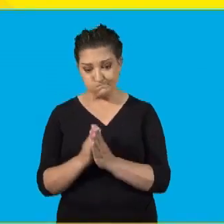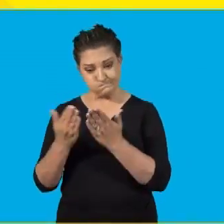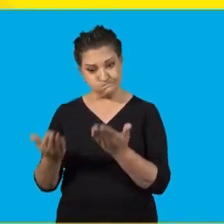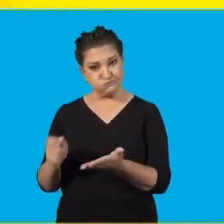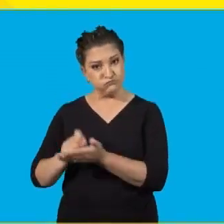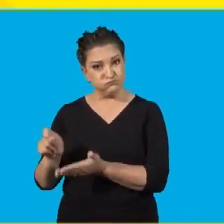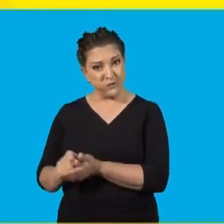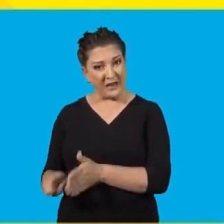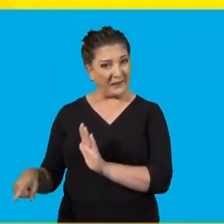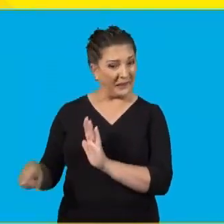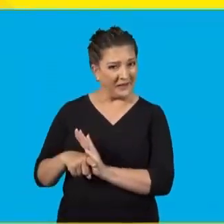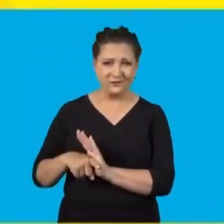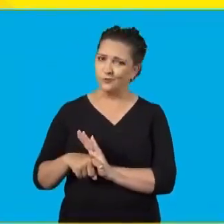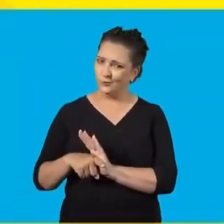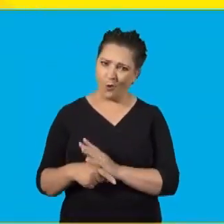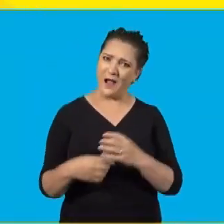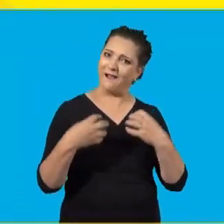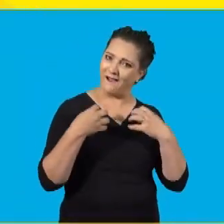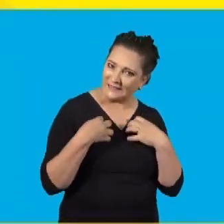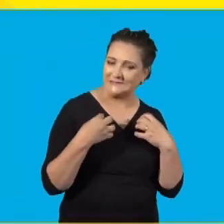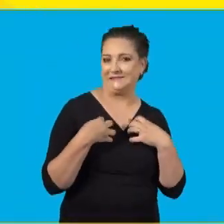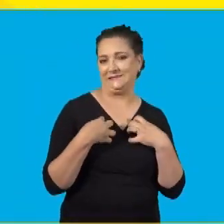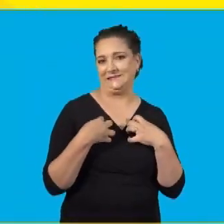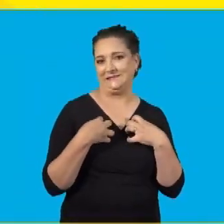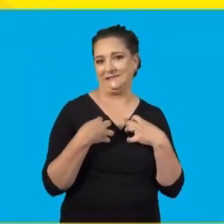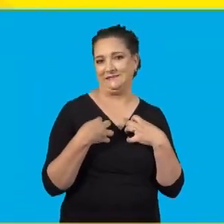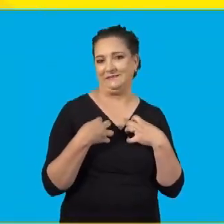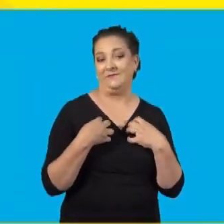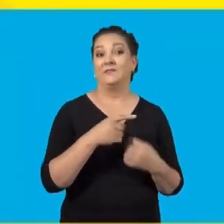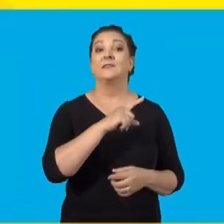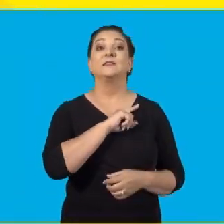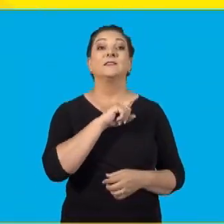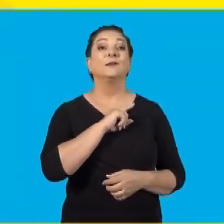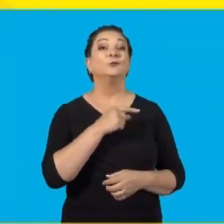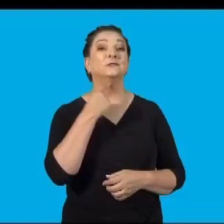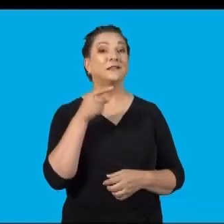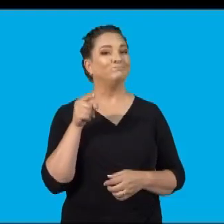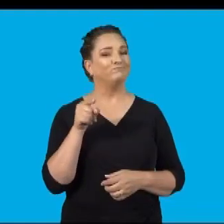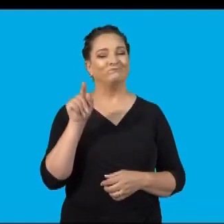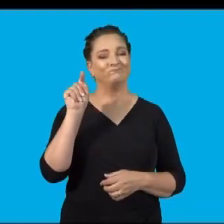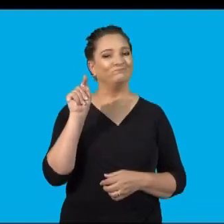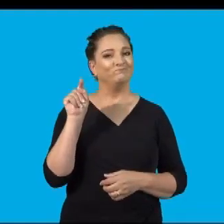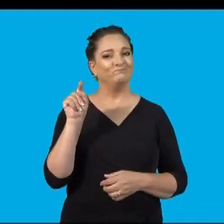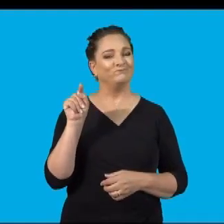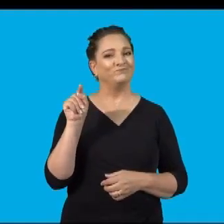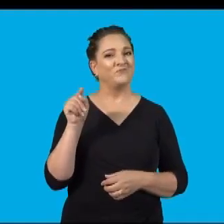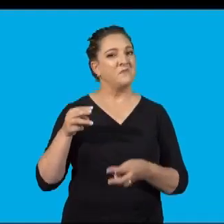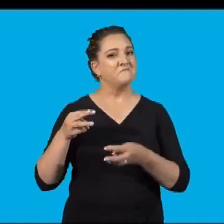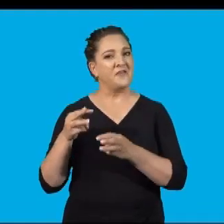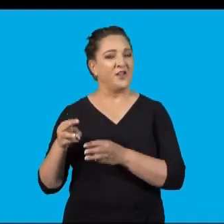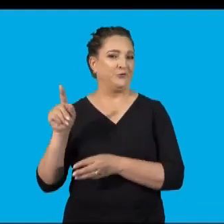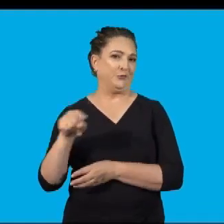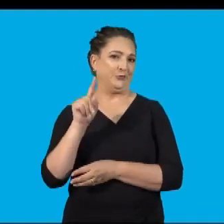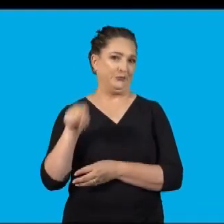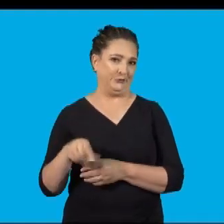at a negative value. It's an asset. So that is why they're saying the method here